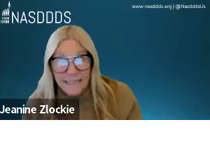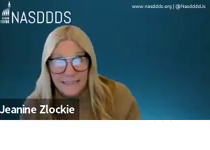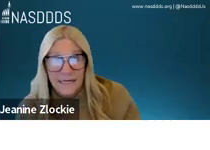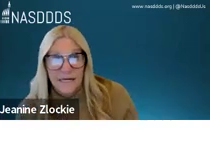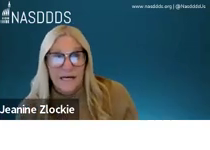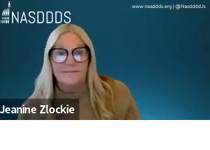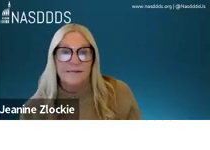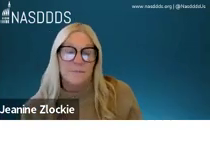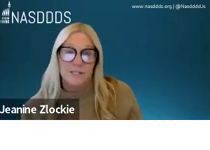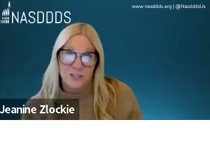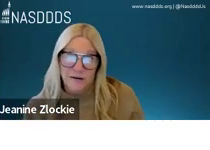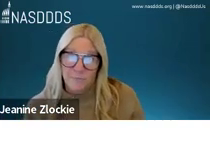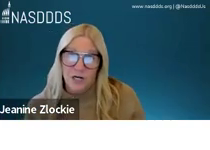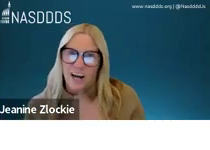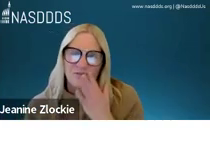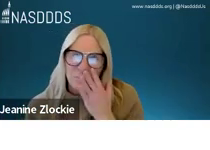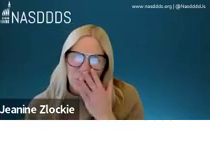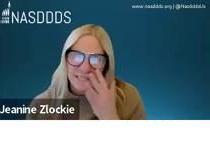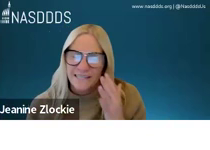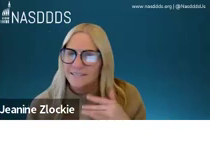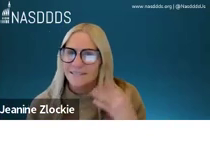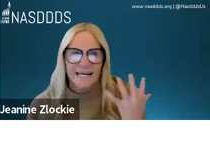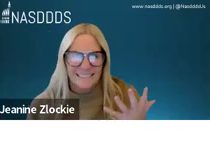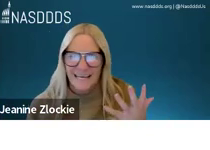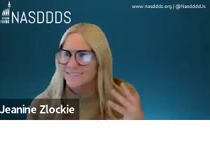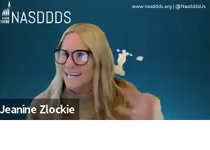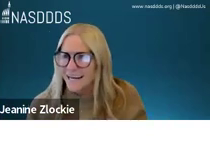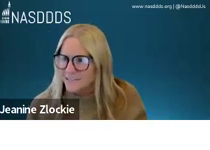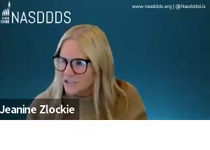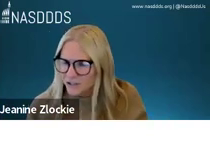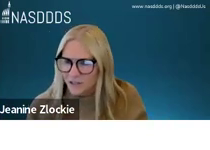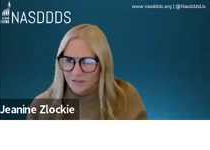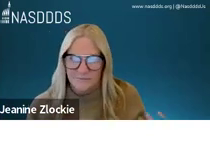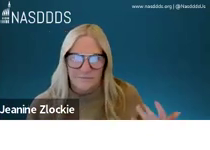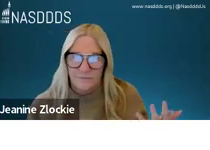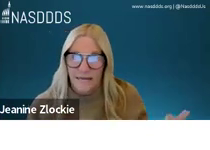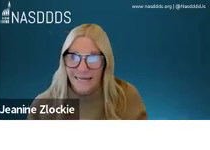be less of an administrative burden on reporting things that I said.